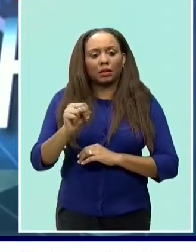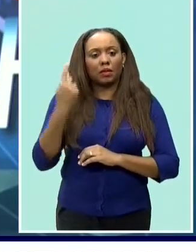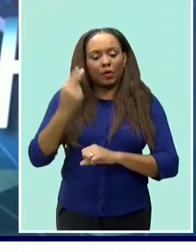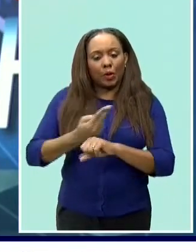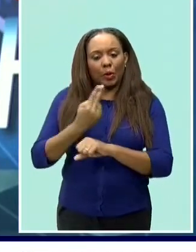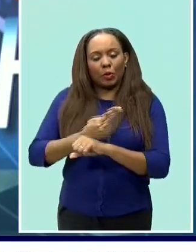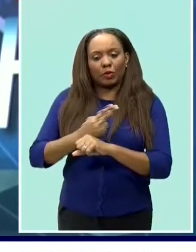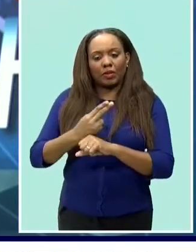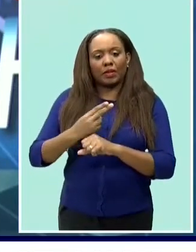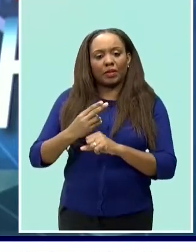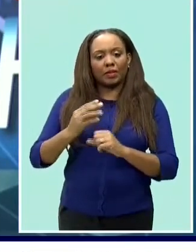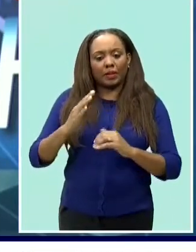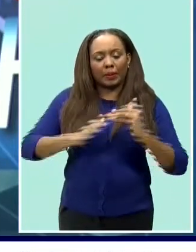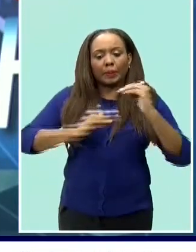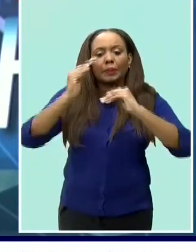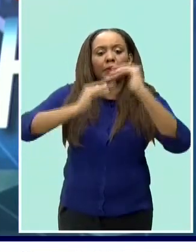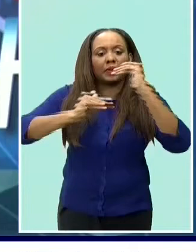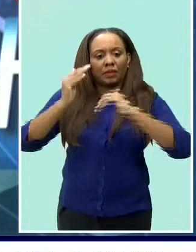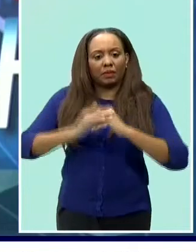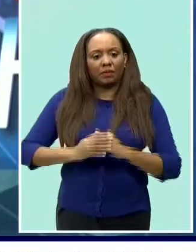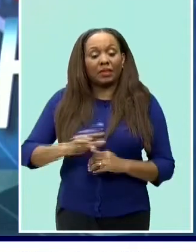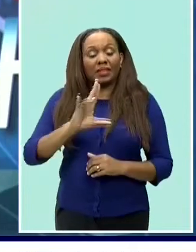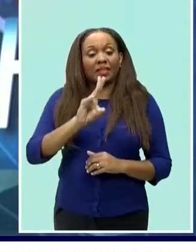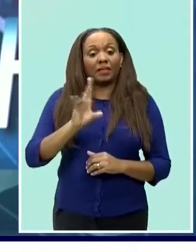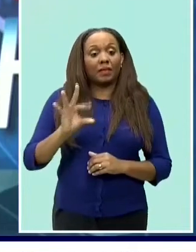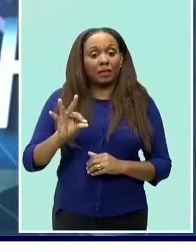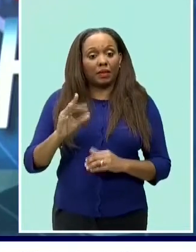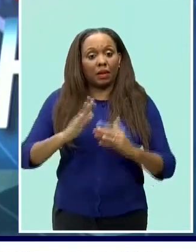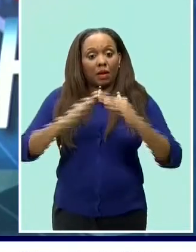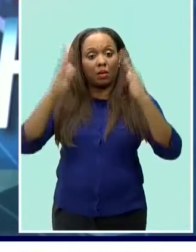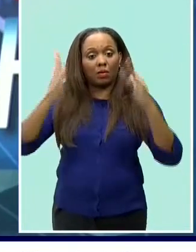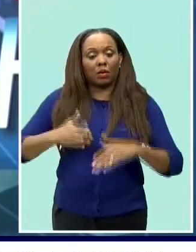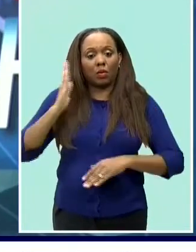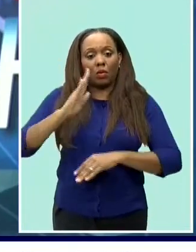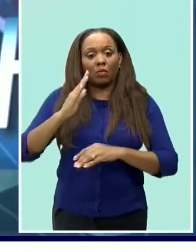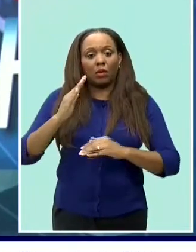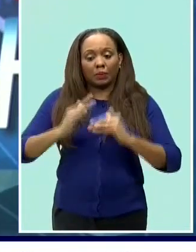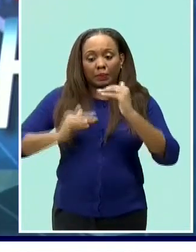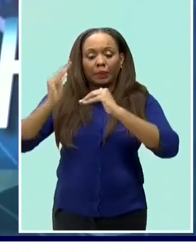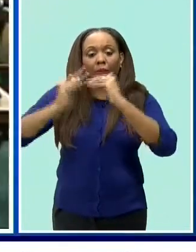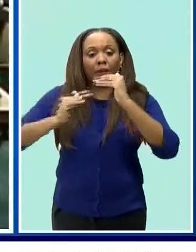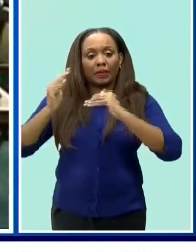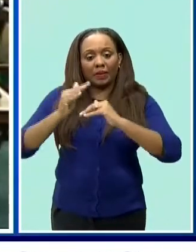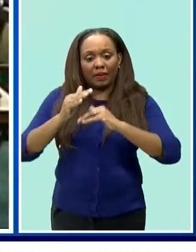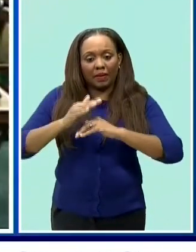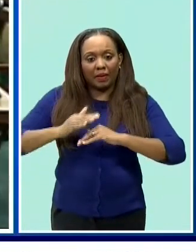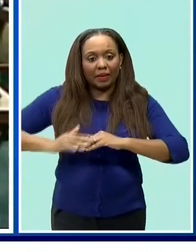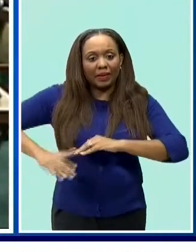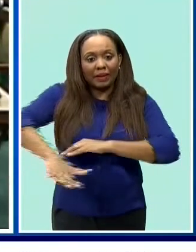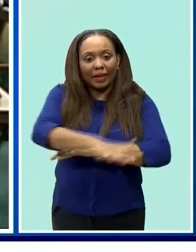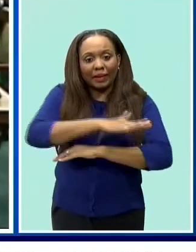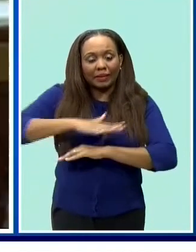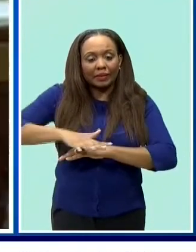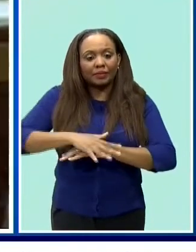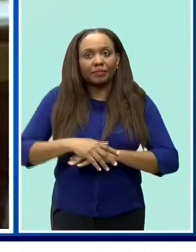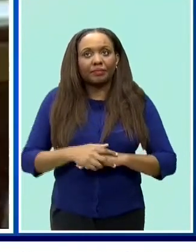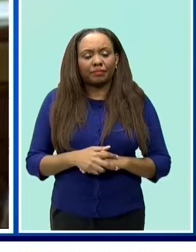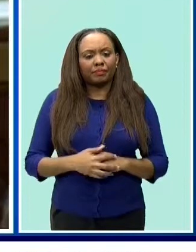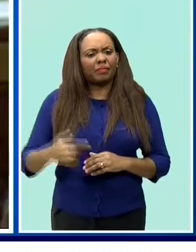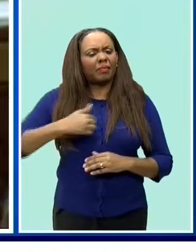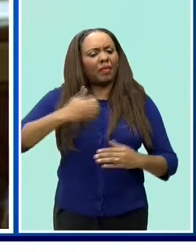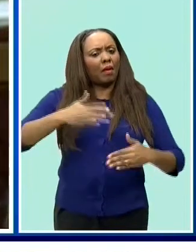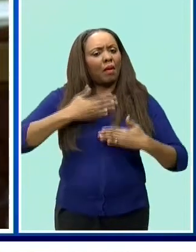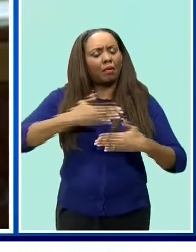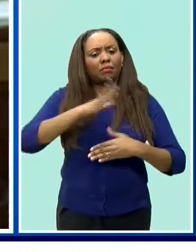of Housing, Charles Griffith, says 79 houses will be constructed on the land. I am pleased, Mr. Speaker, to be involved in